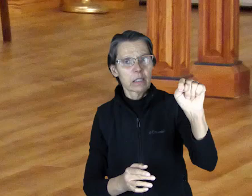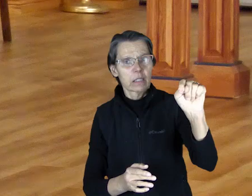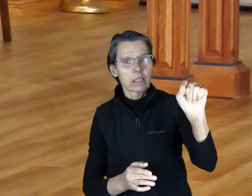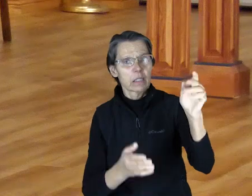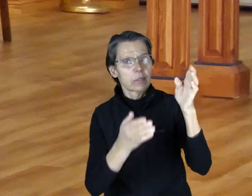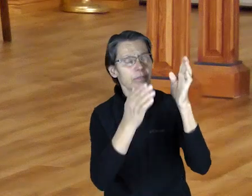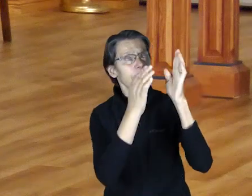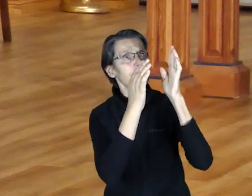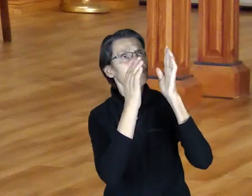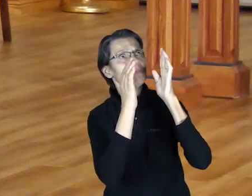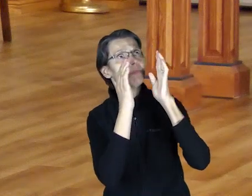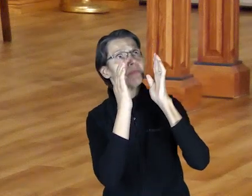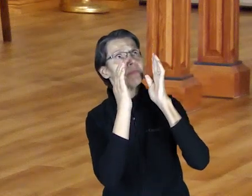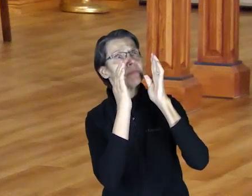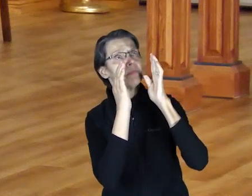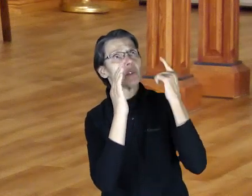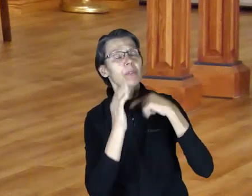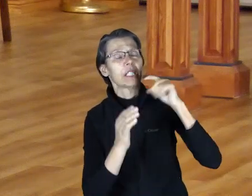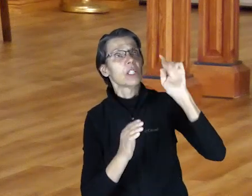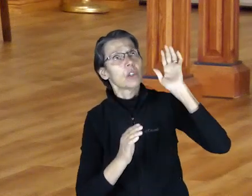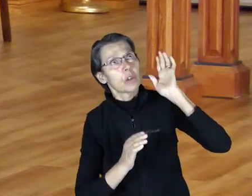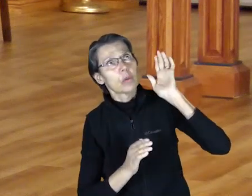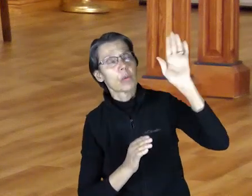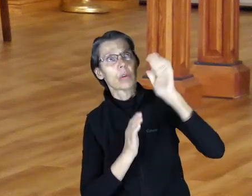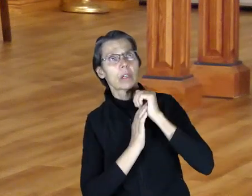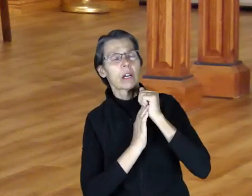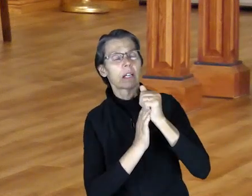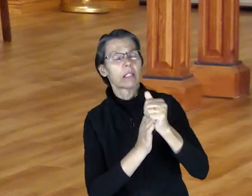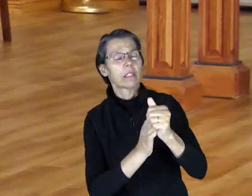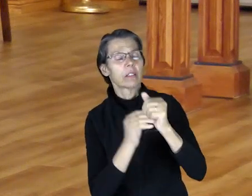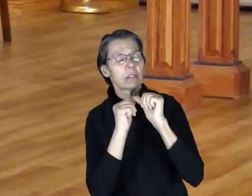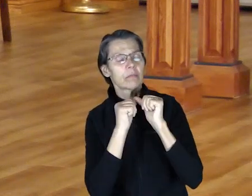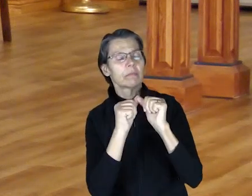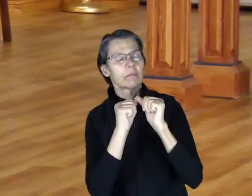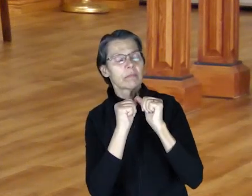attend to us, for we need your constant guidance.